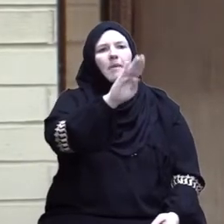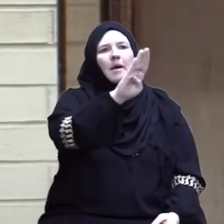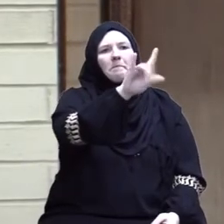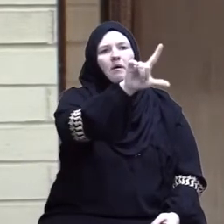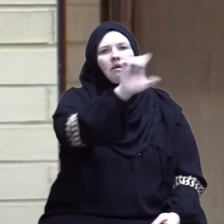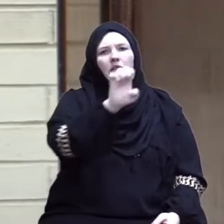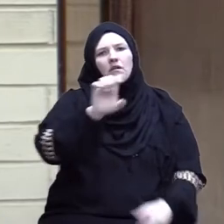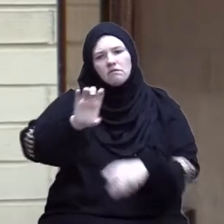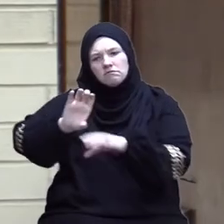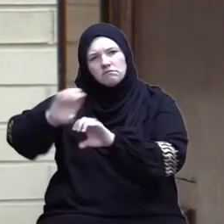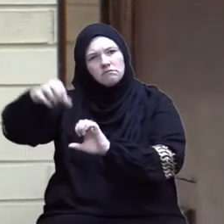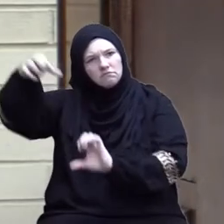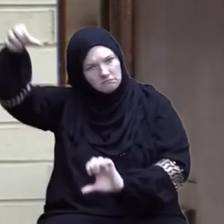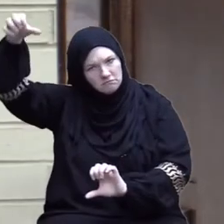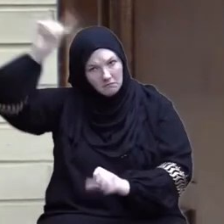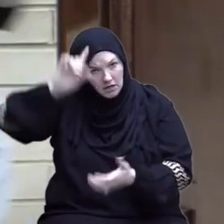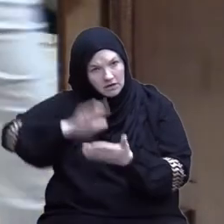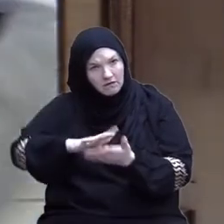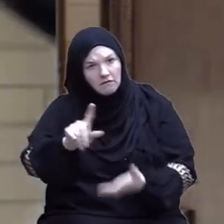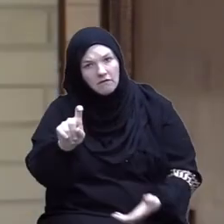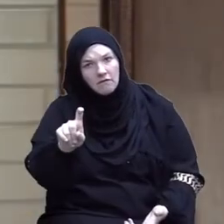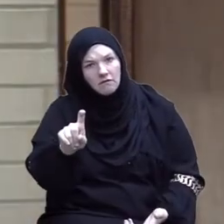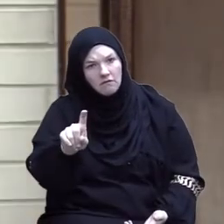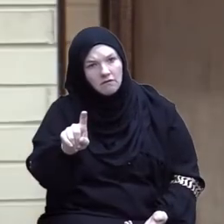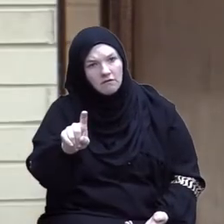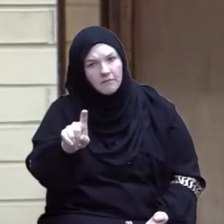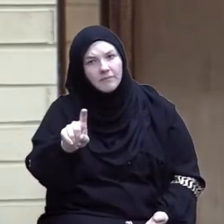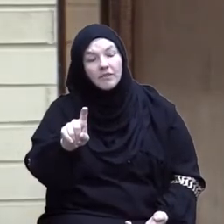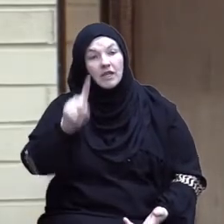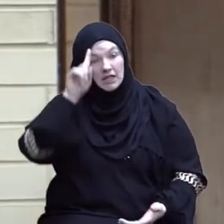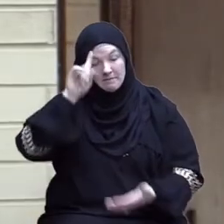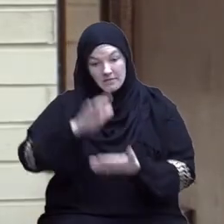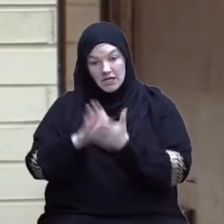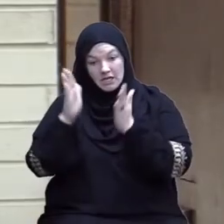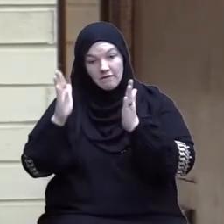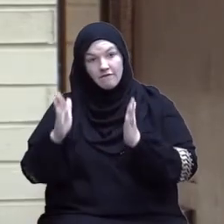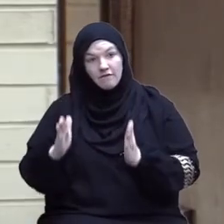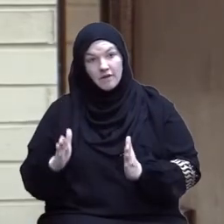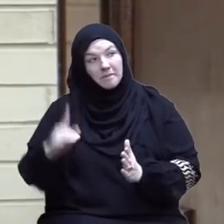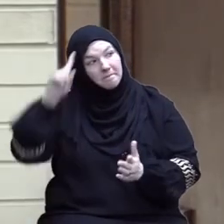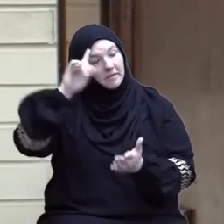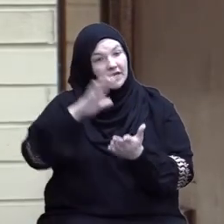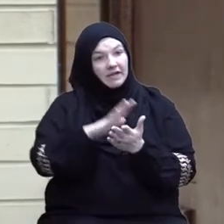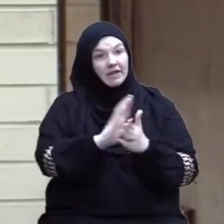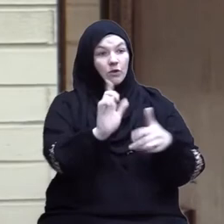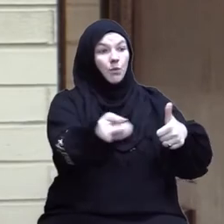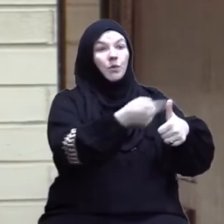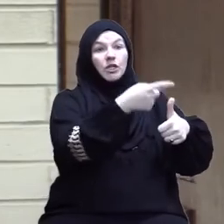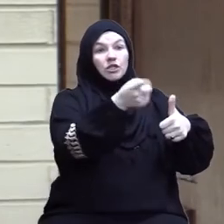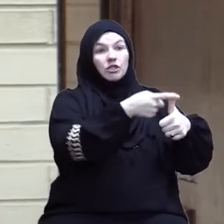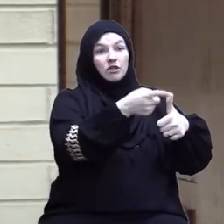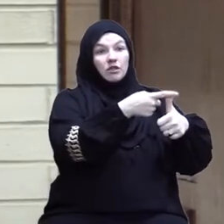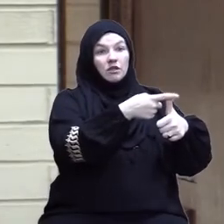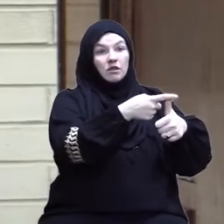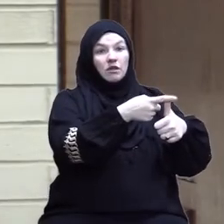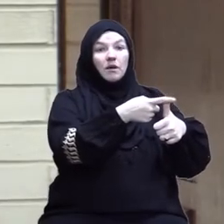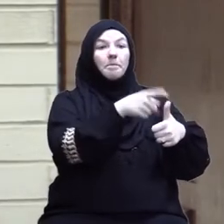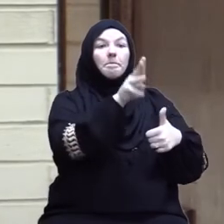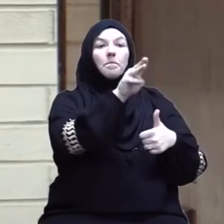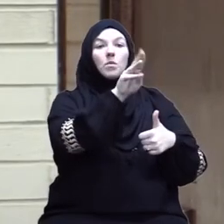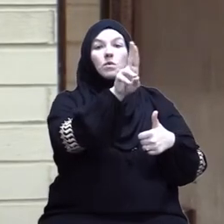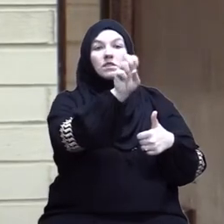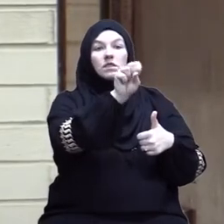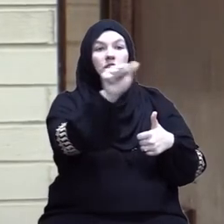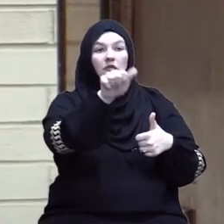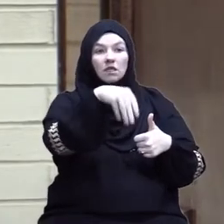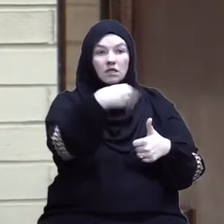Torah? The believers believe in the original revelation given to Moses that